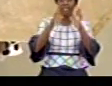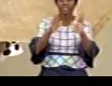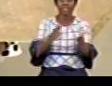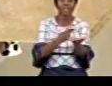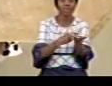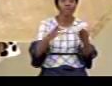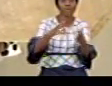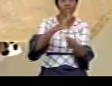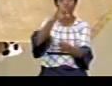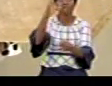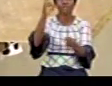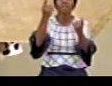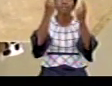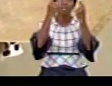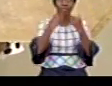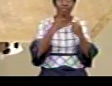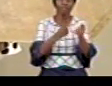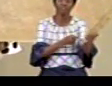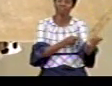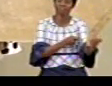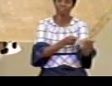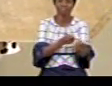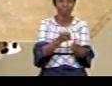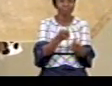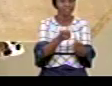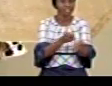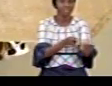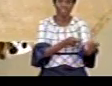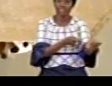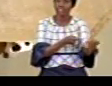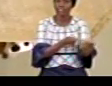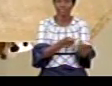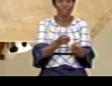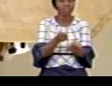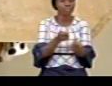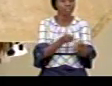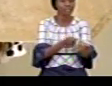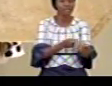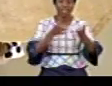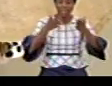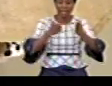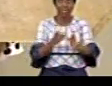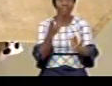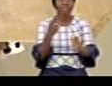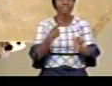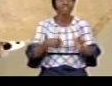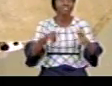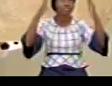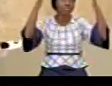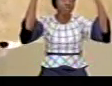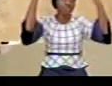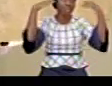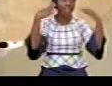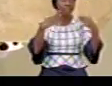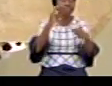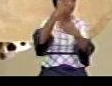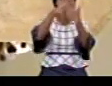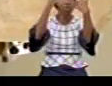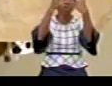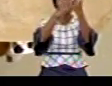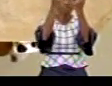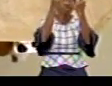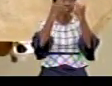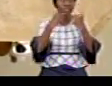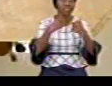precious holy spirit come and take control let the jew of heaven